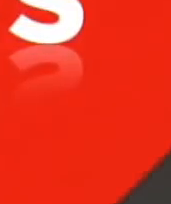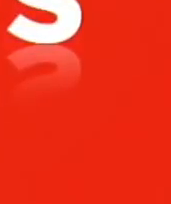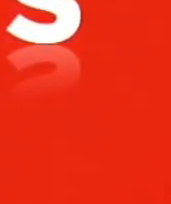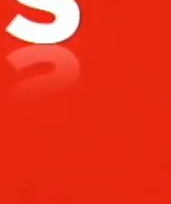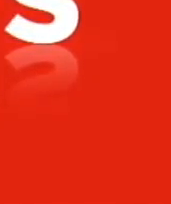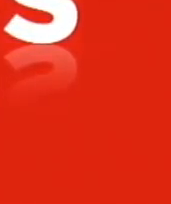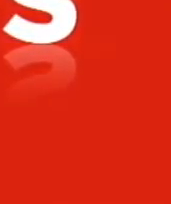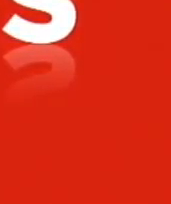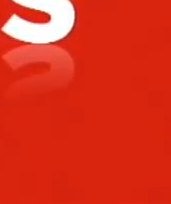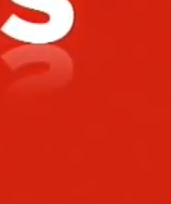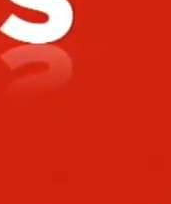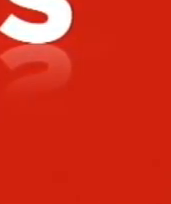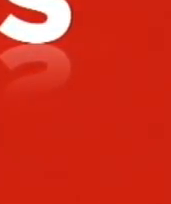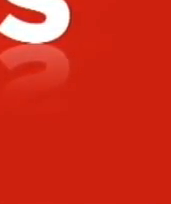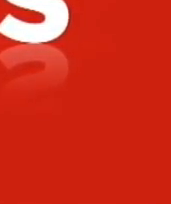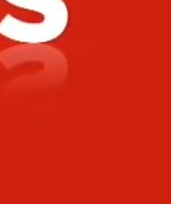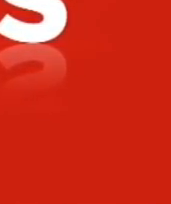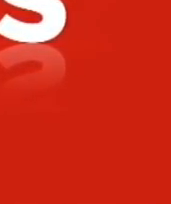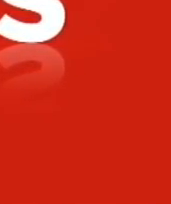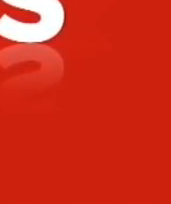This is breaking news.